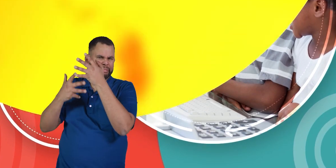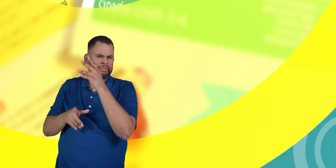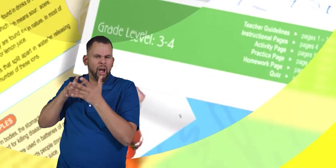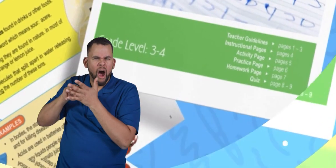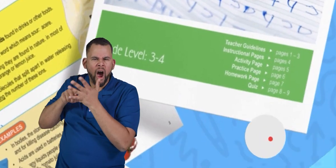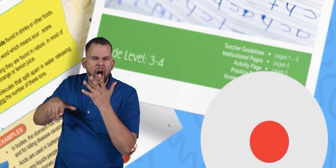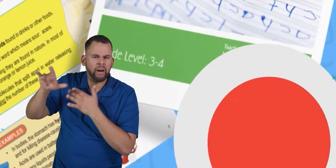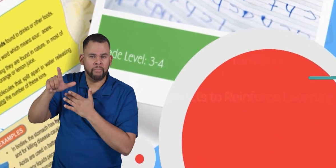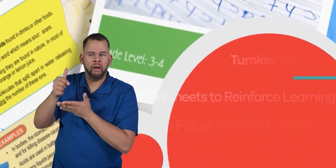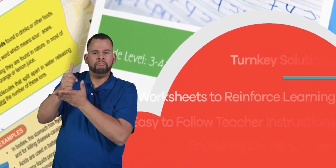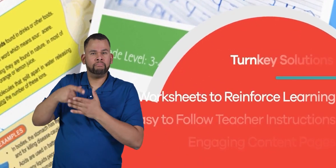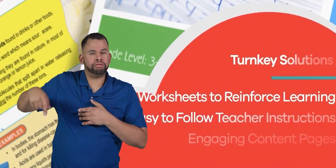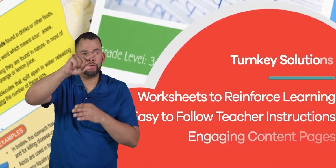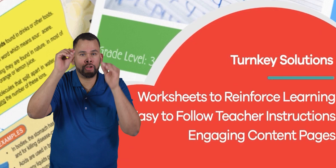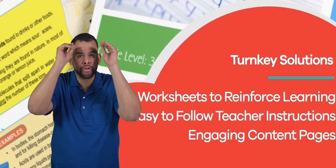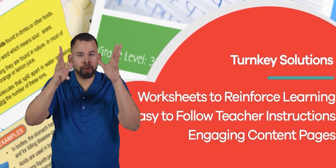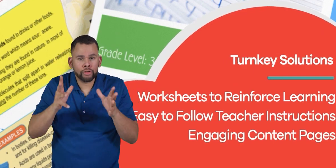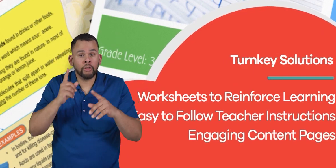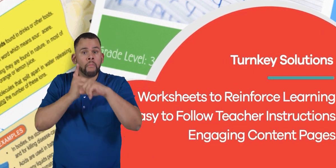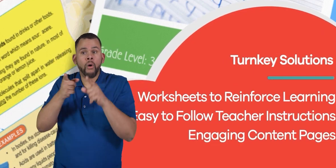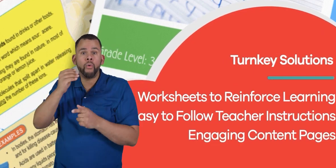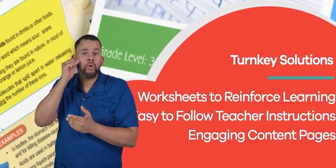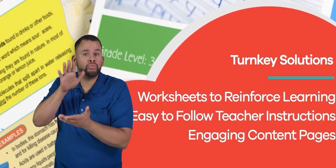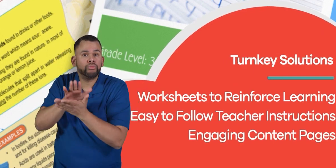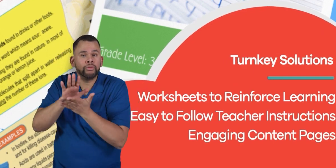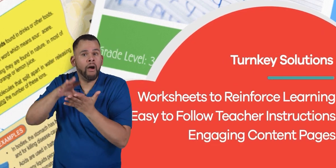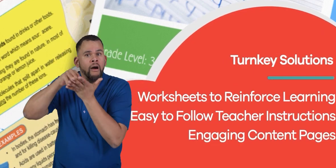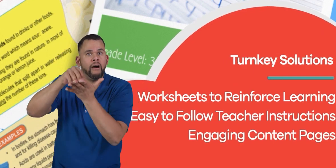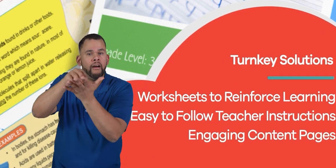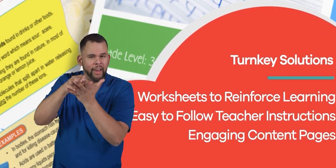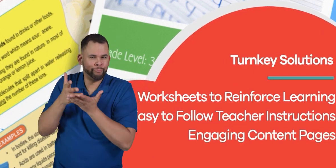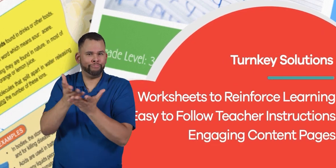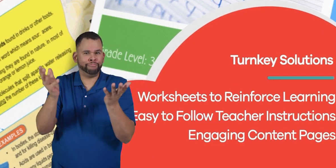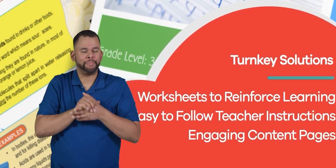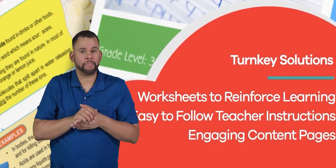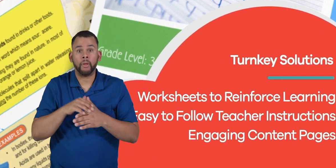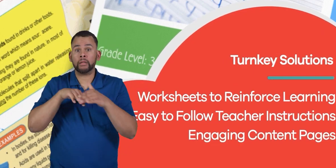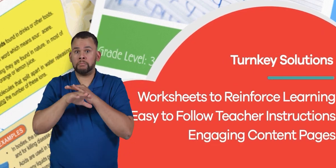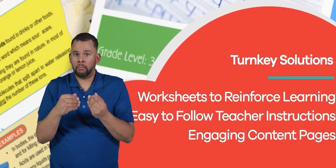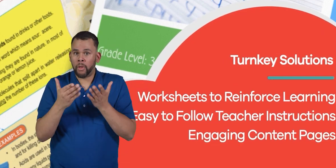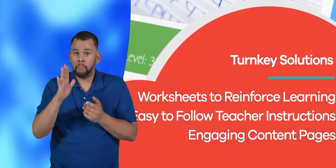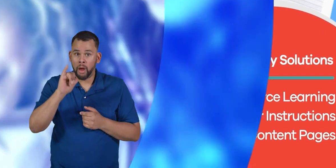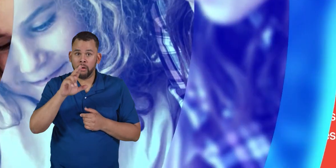resources and turnkey solutions for teachers and homeschoolers